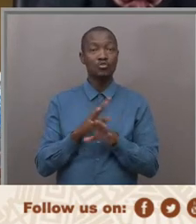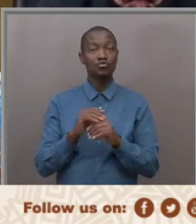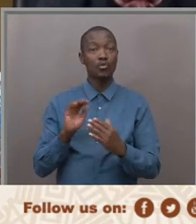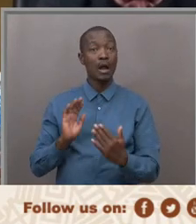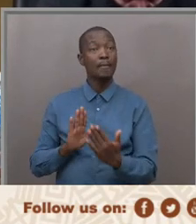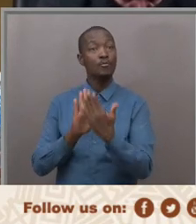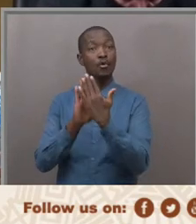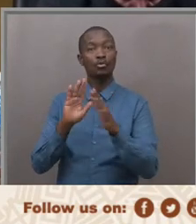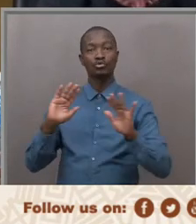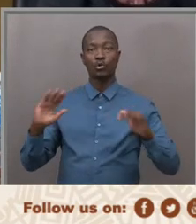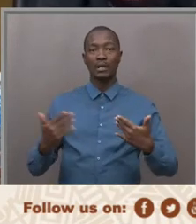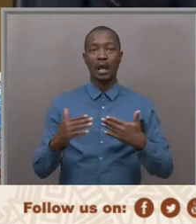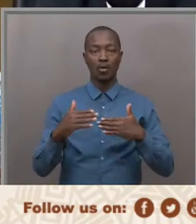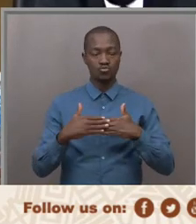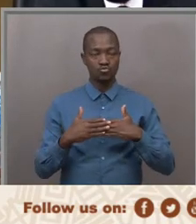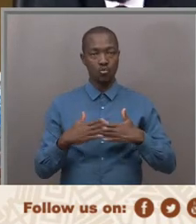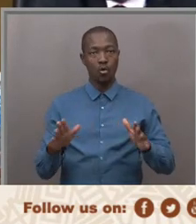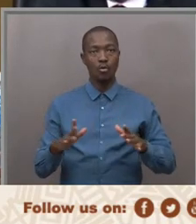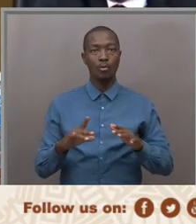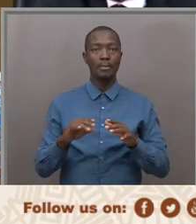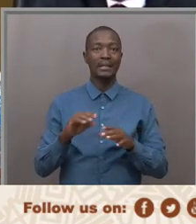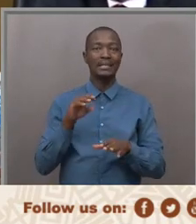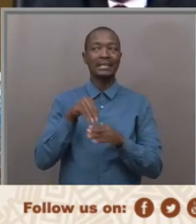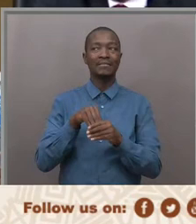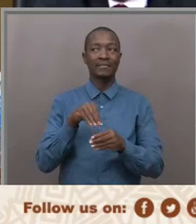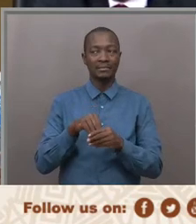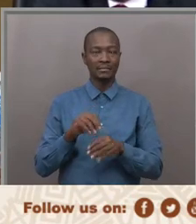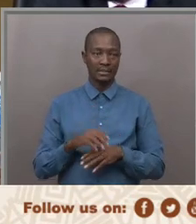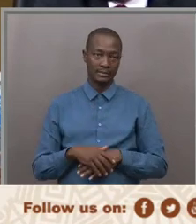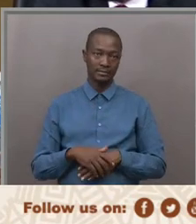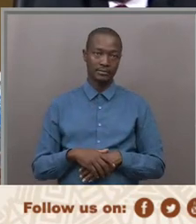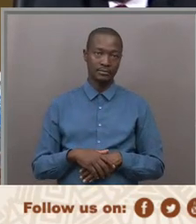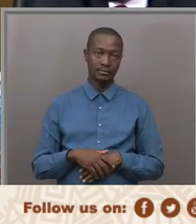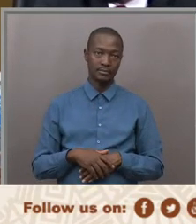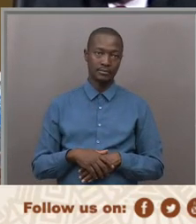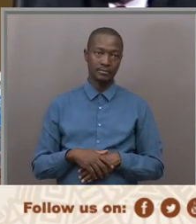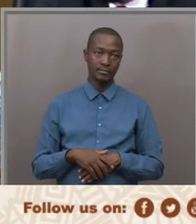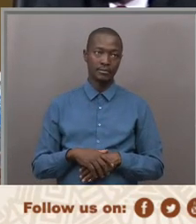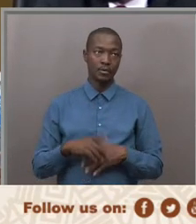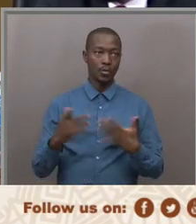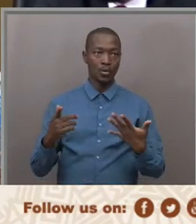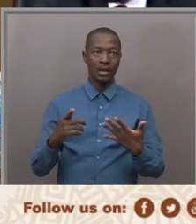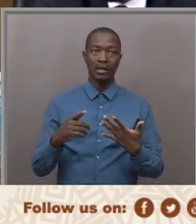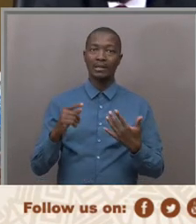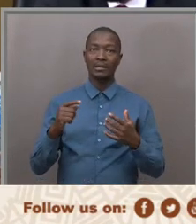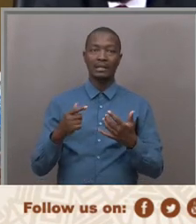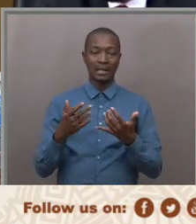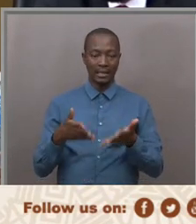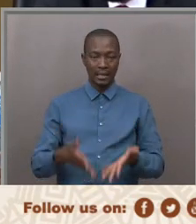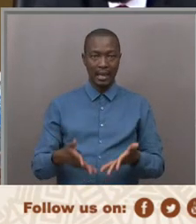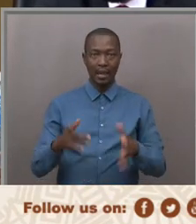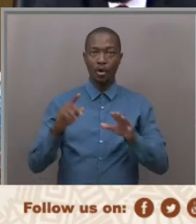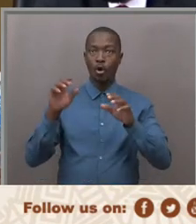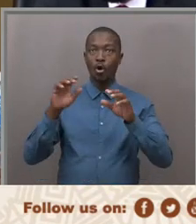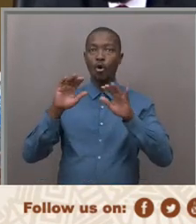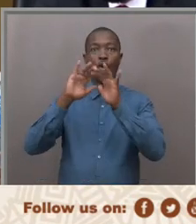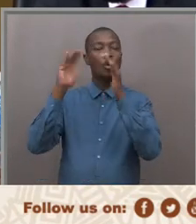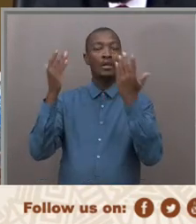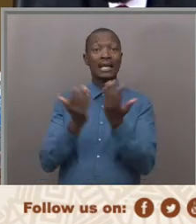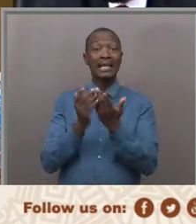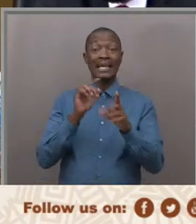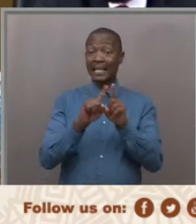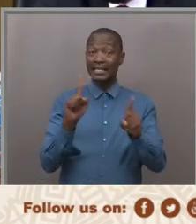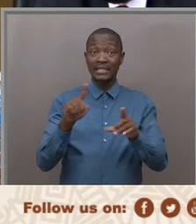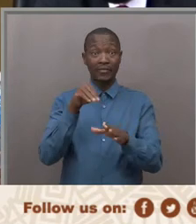you unlock investment, big or small, domestic or global. Every investment must empower